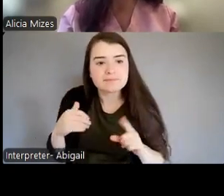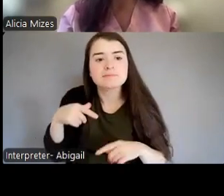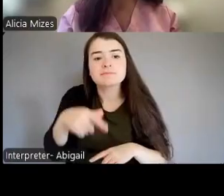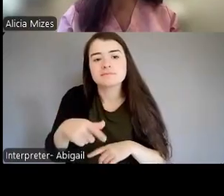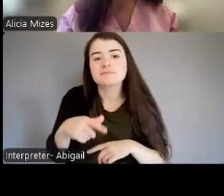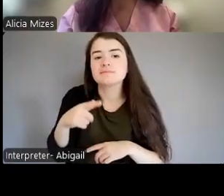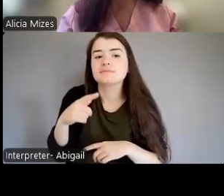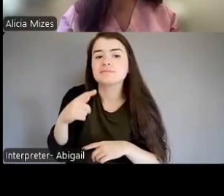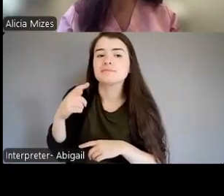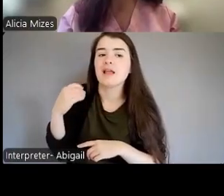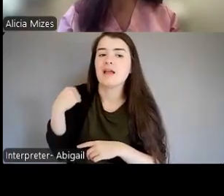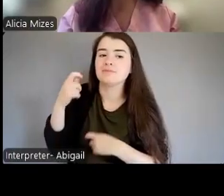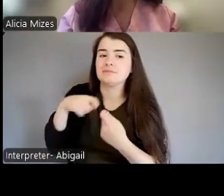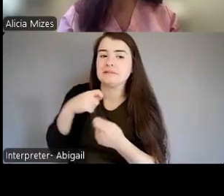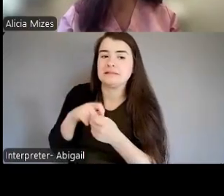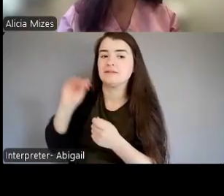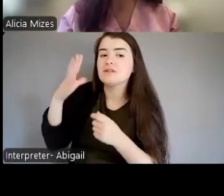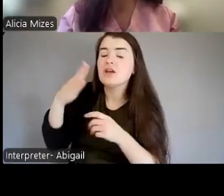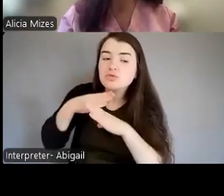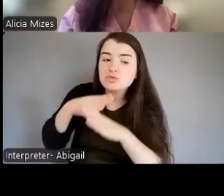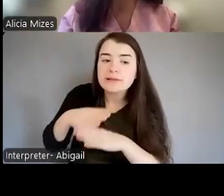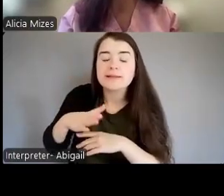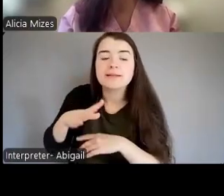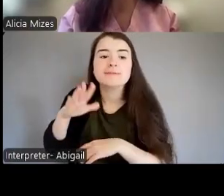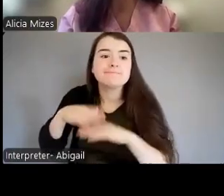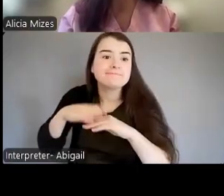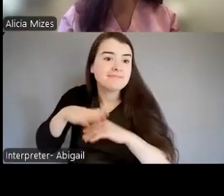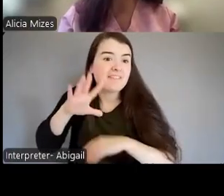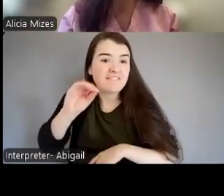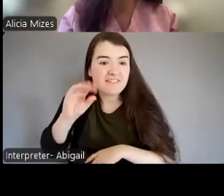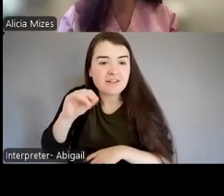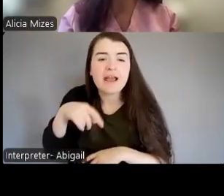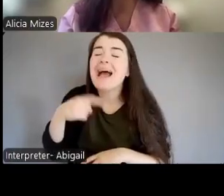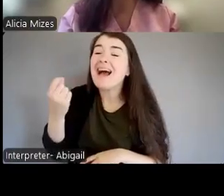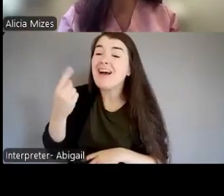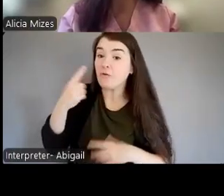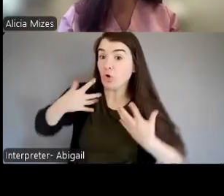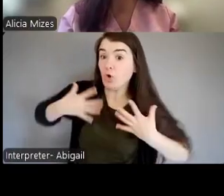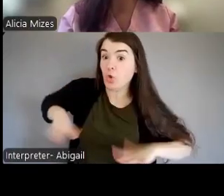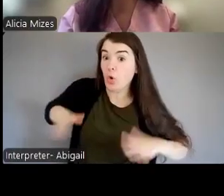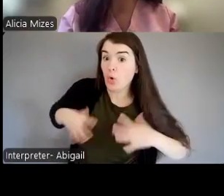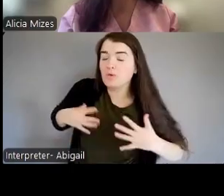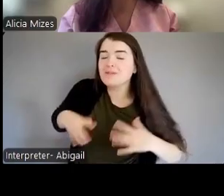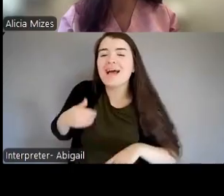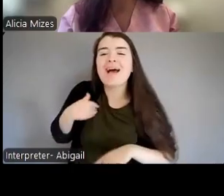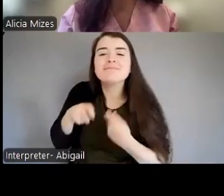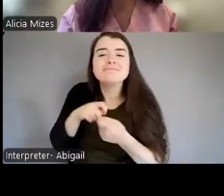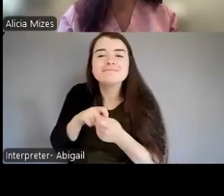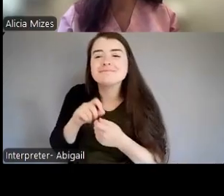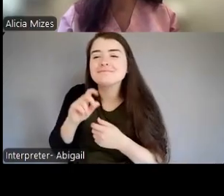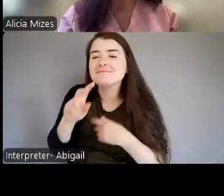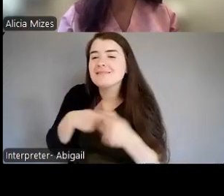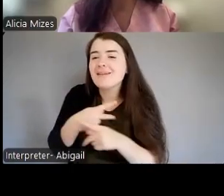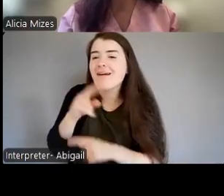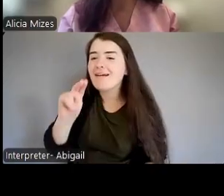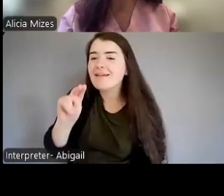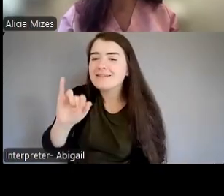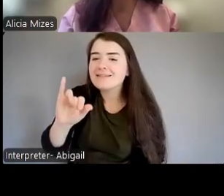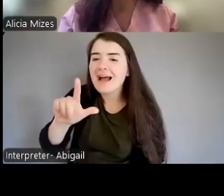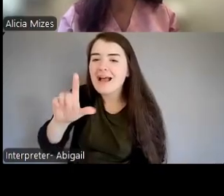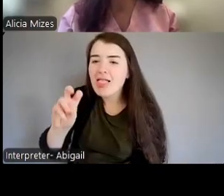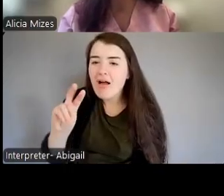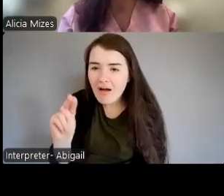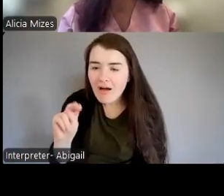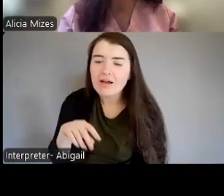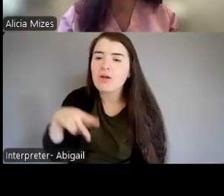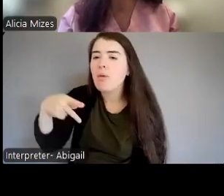risk. We recommend looking for material like polyester, nylon, wool is really great at blocking the sun. You want to look for